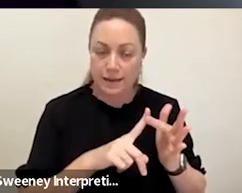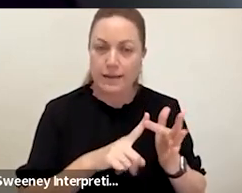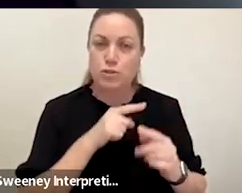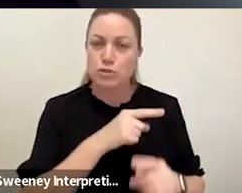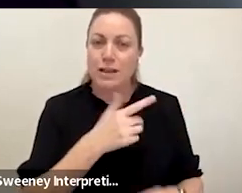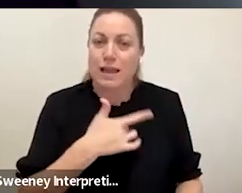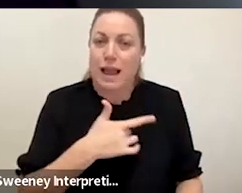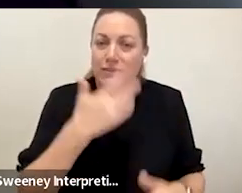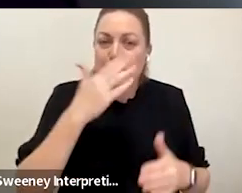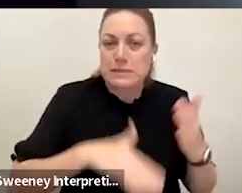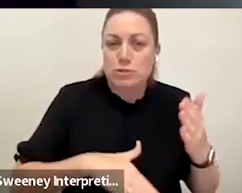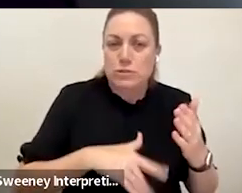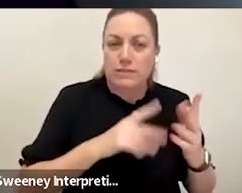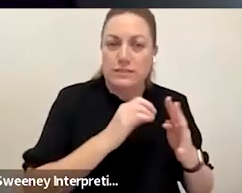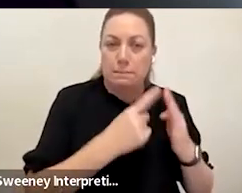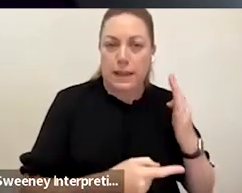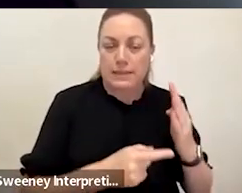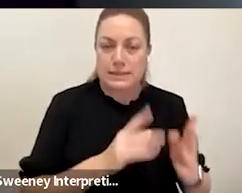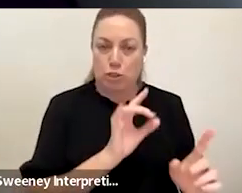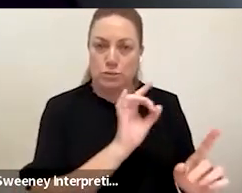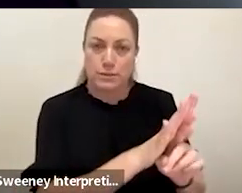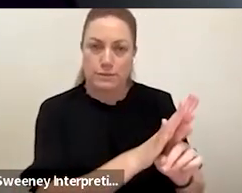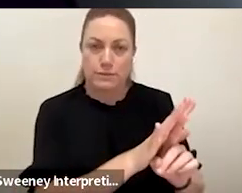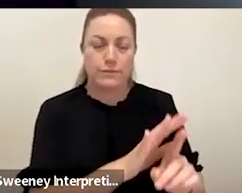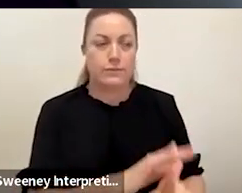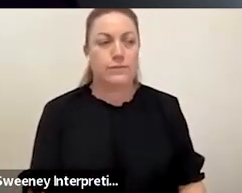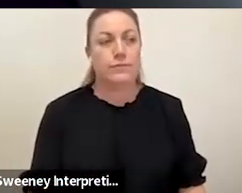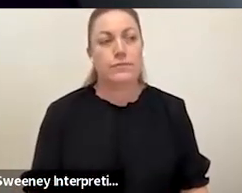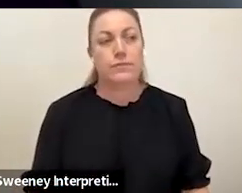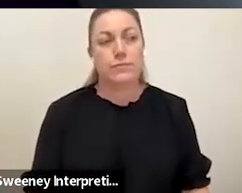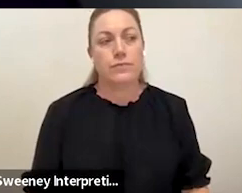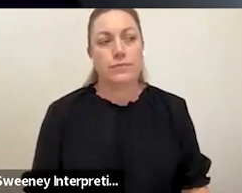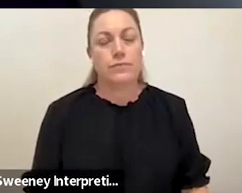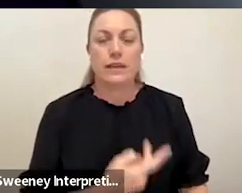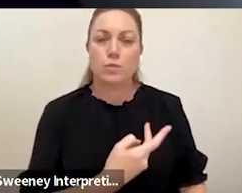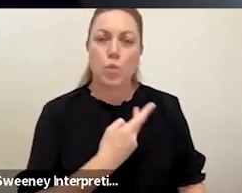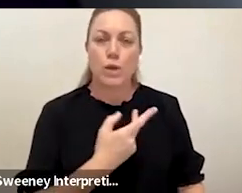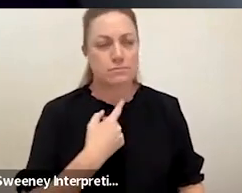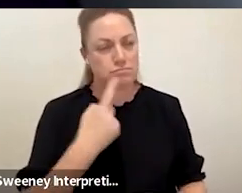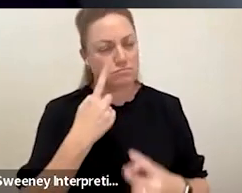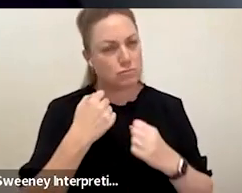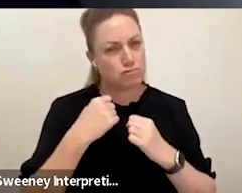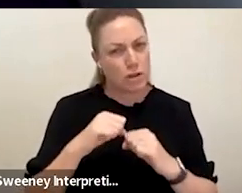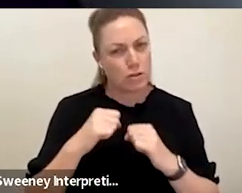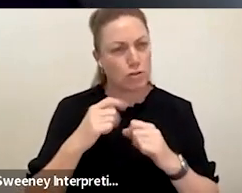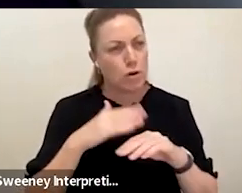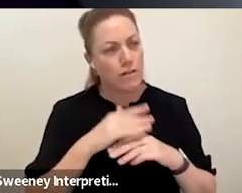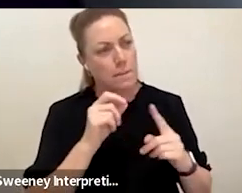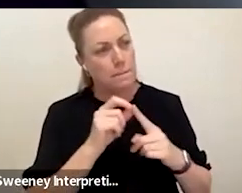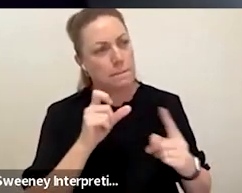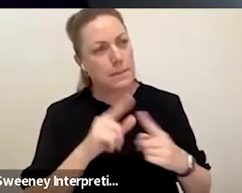of disability. And we were sort of strategizing about getting PSEP started and a